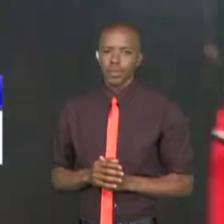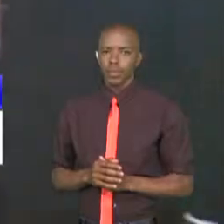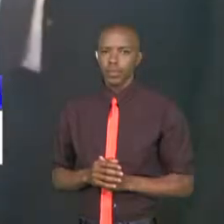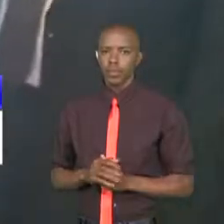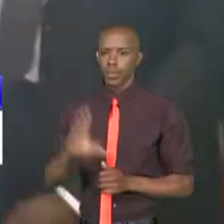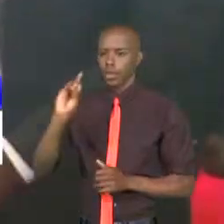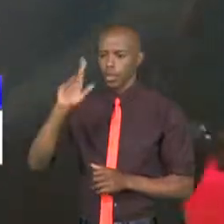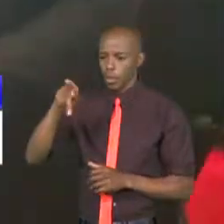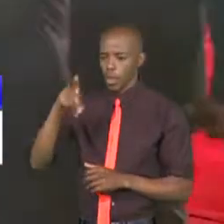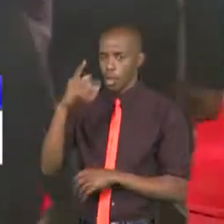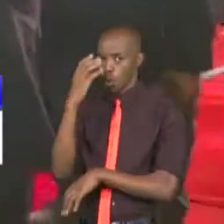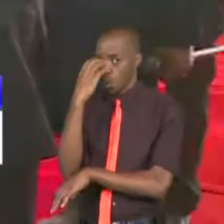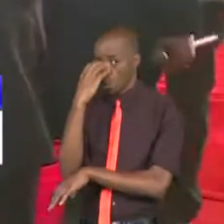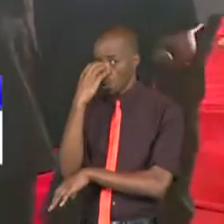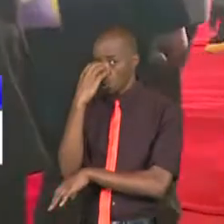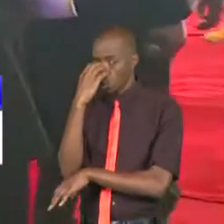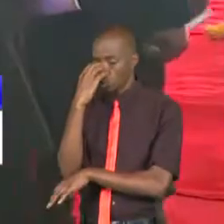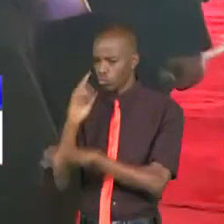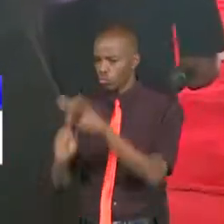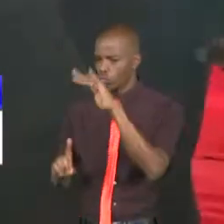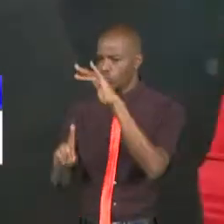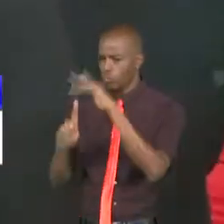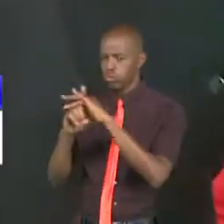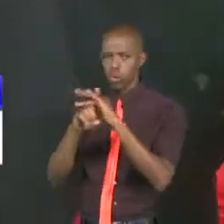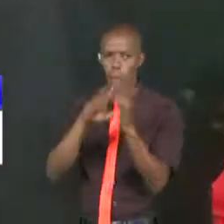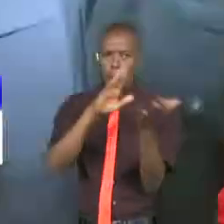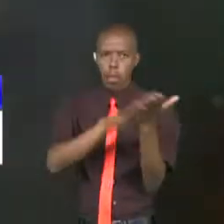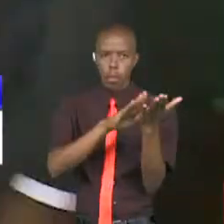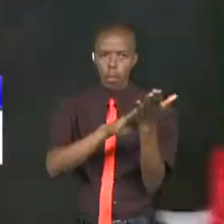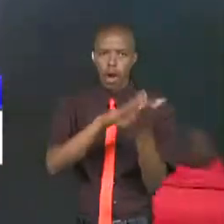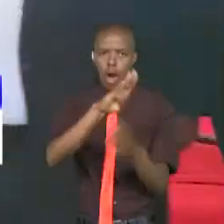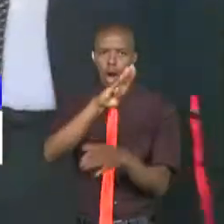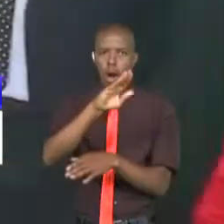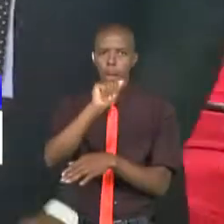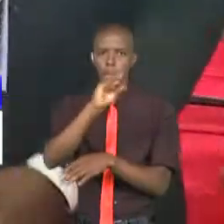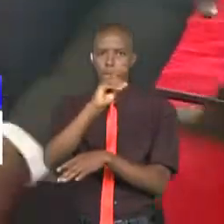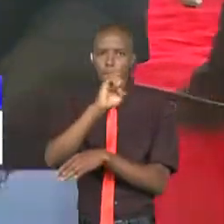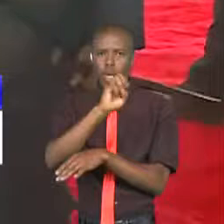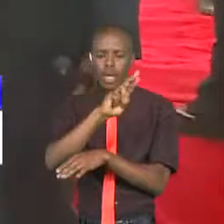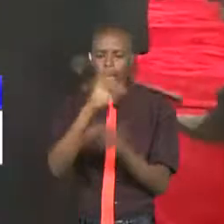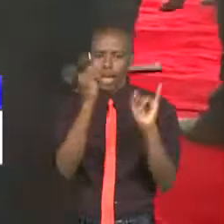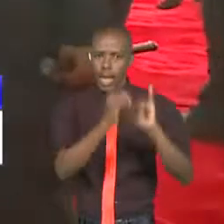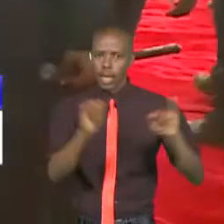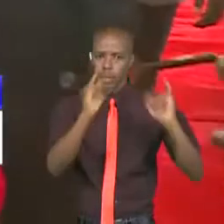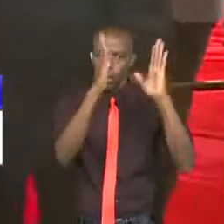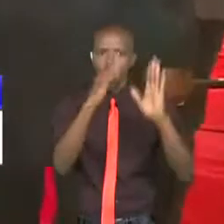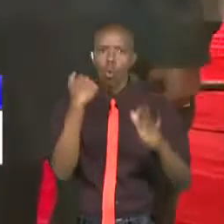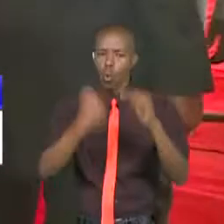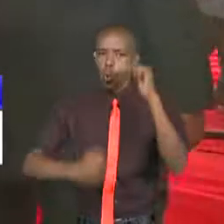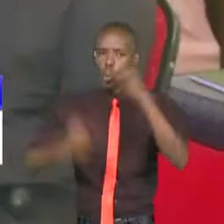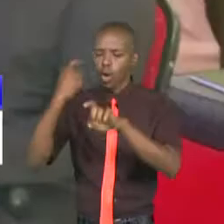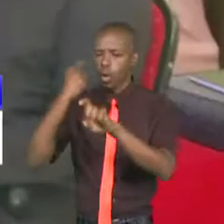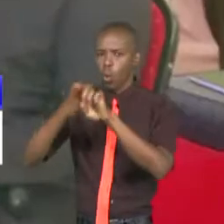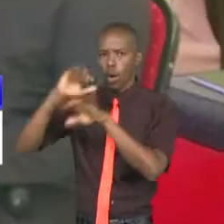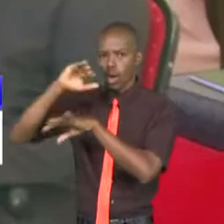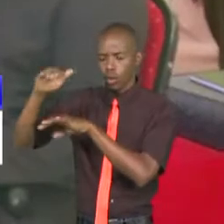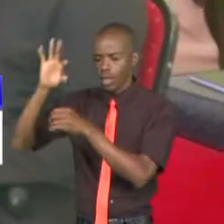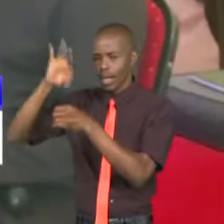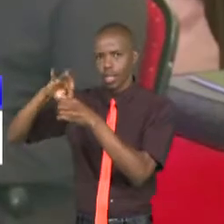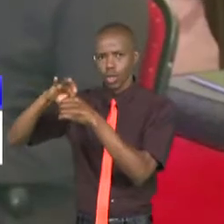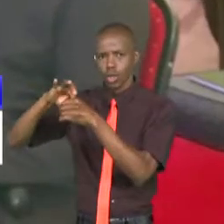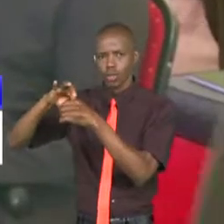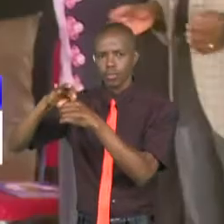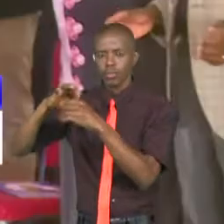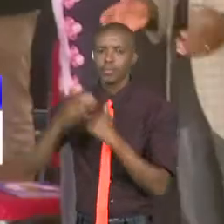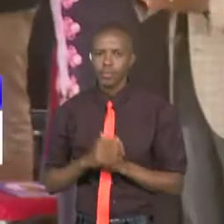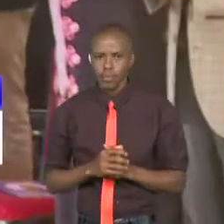Deputy President William Ruto has come out to congratulate Faisal Bader, the independent candidate who won the Msambweni parliamentary by-election